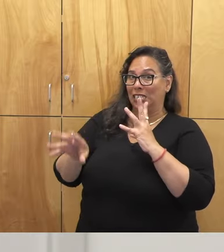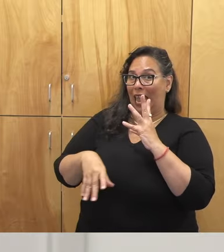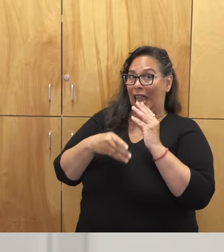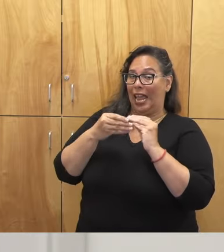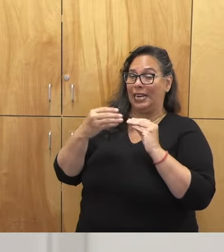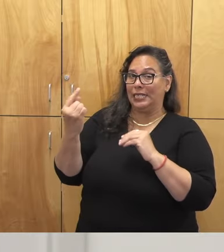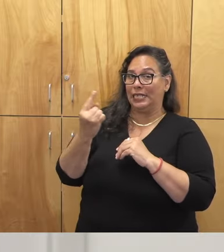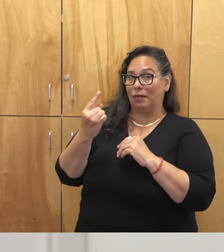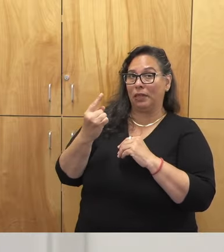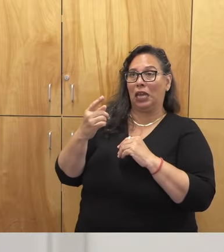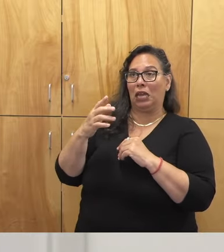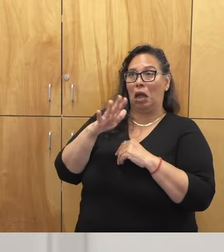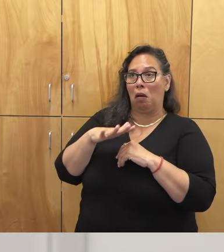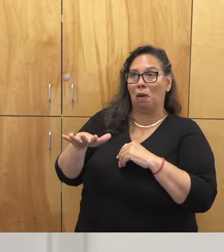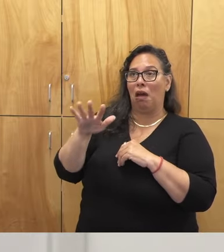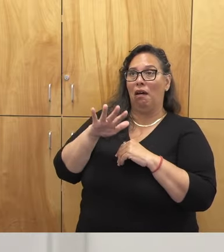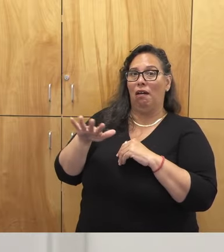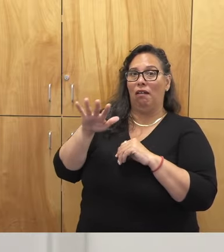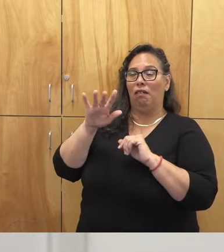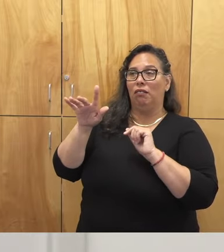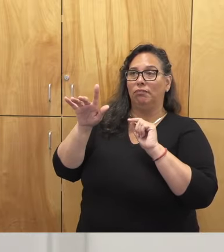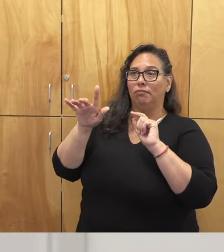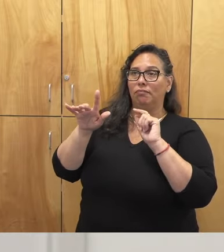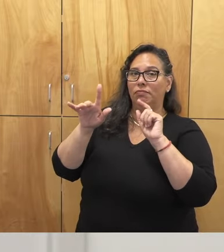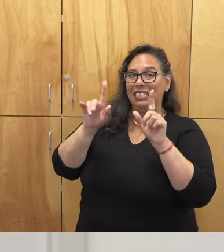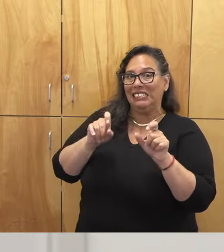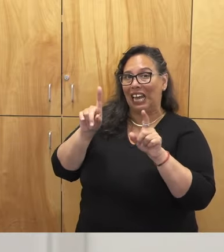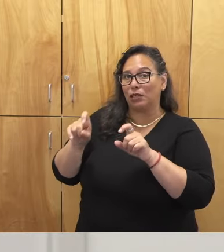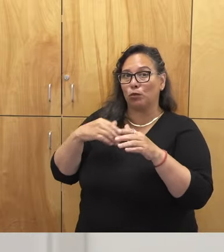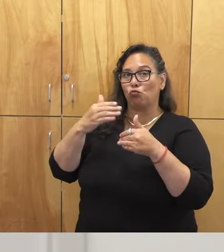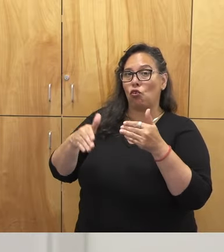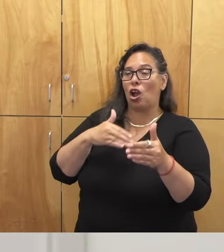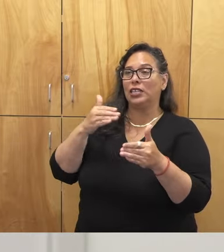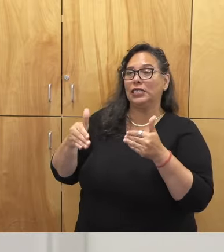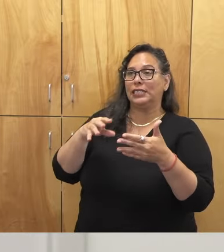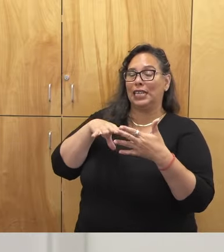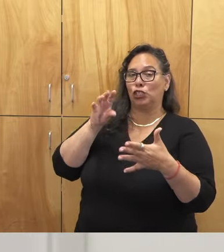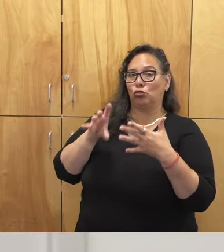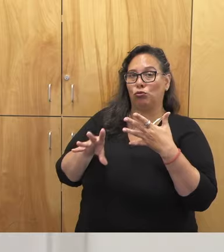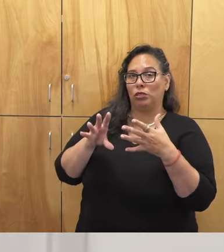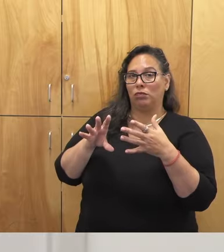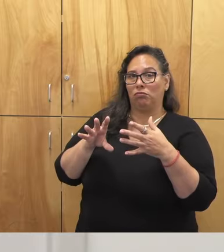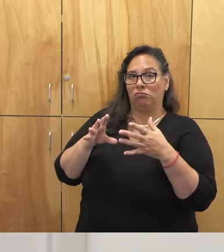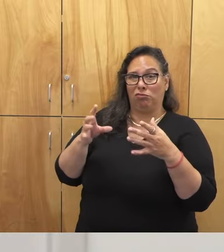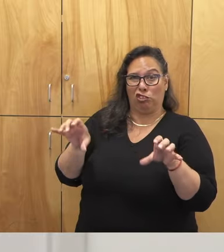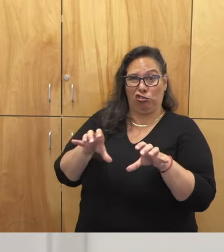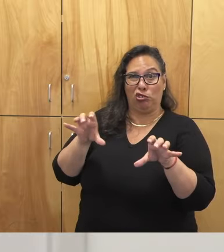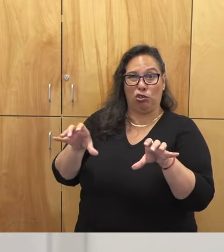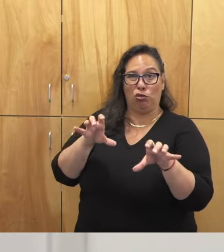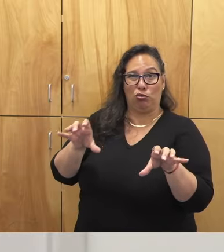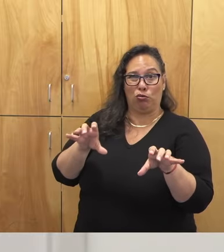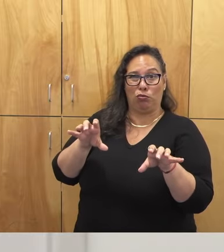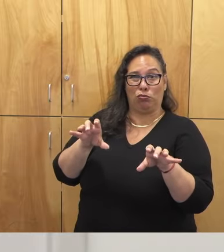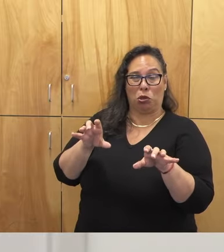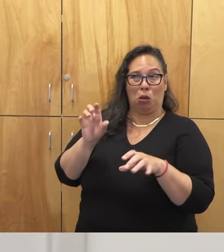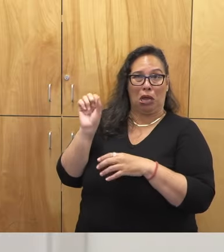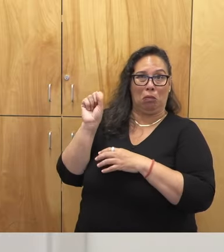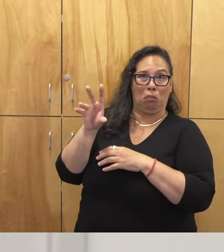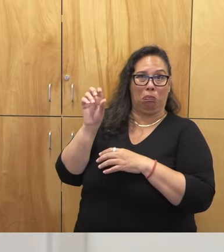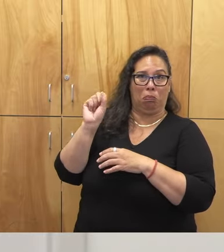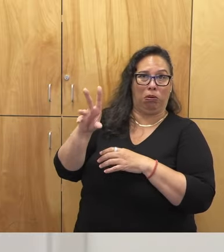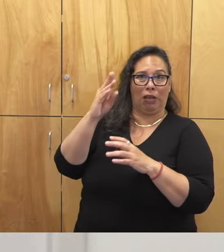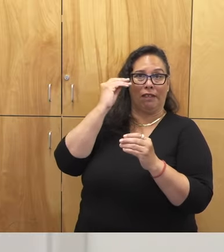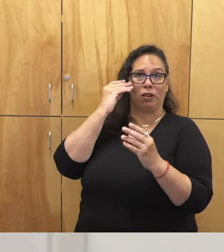something around the assessment processes that students engage in as the school year starts to the kind of messaging and information